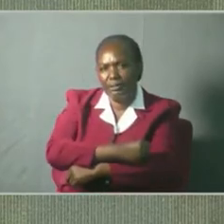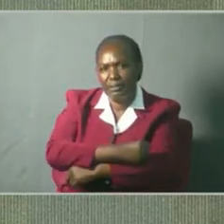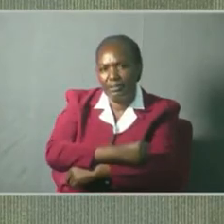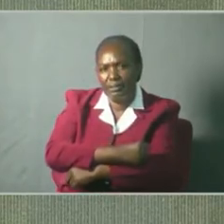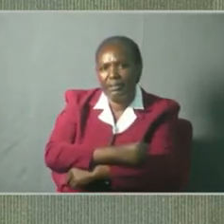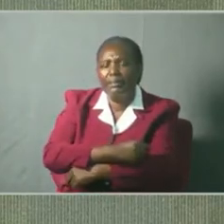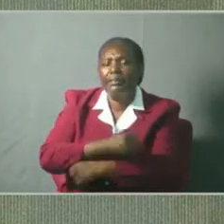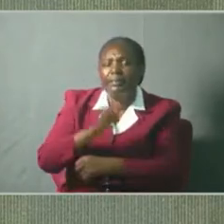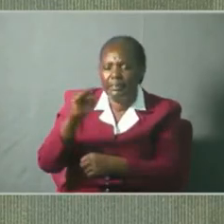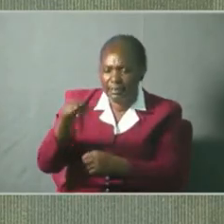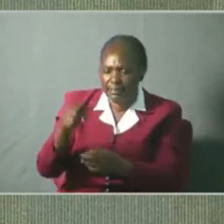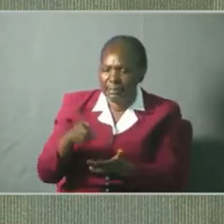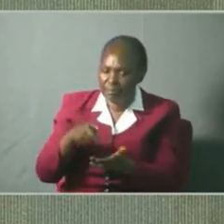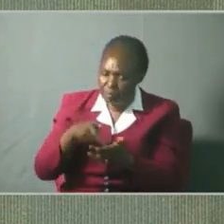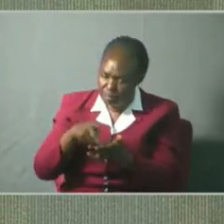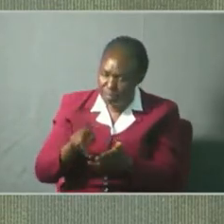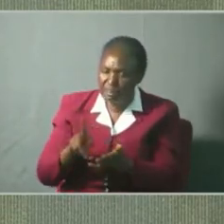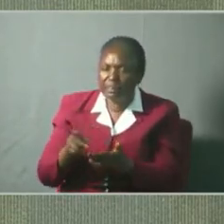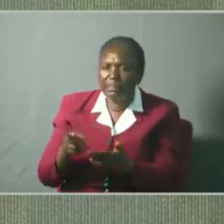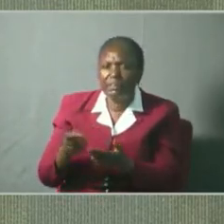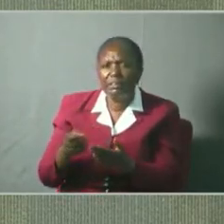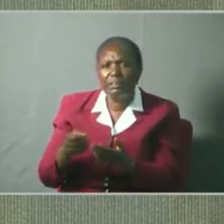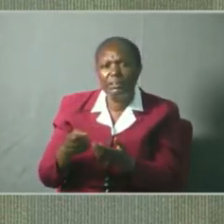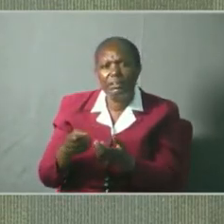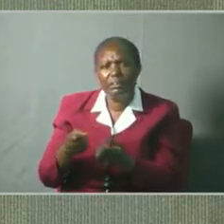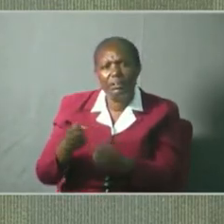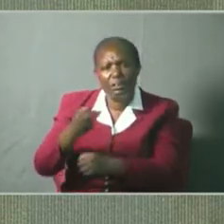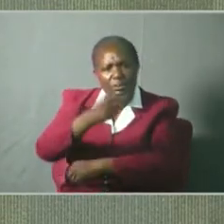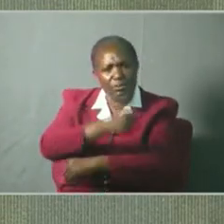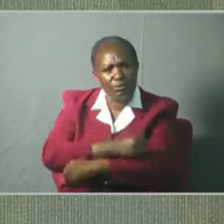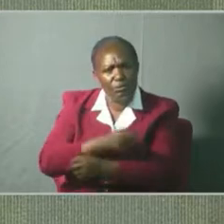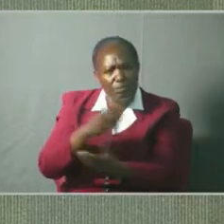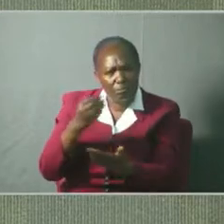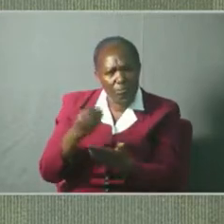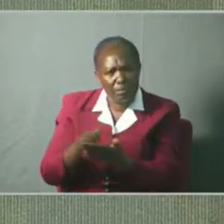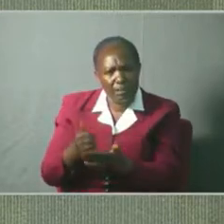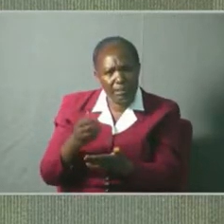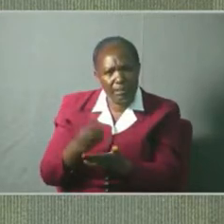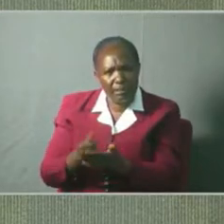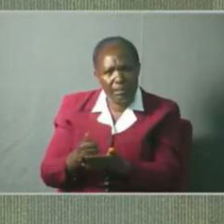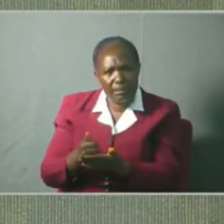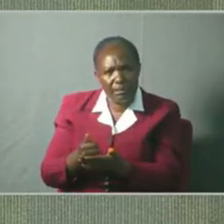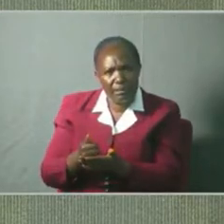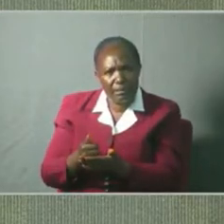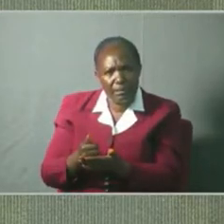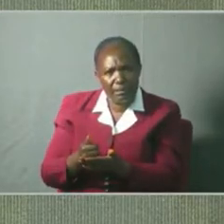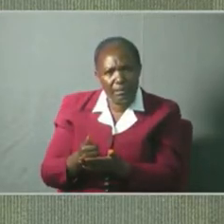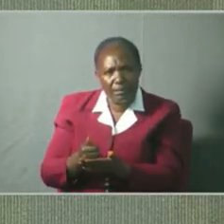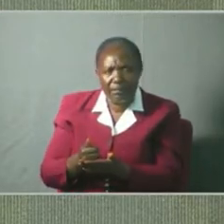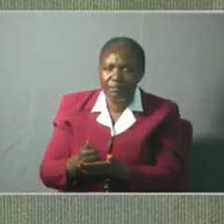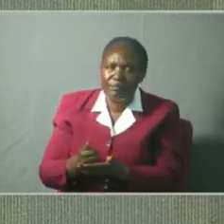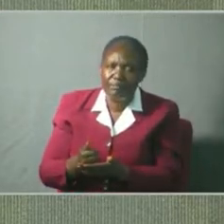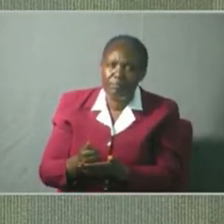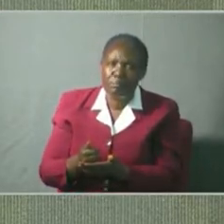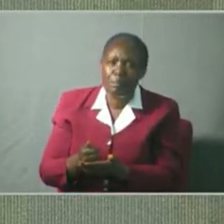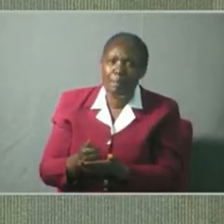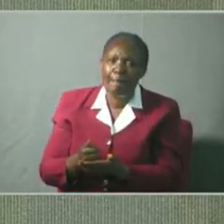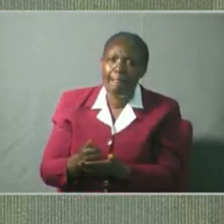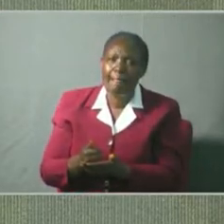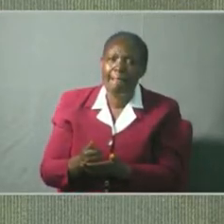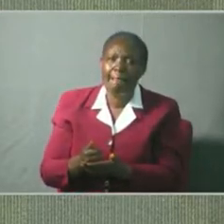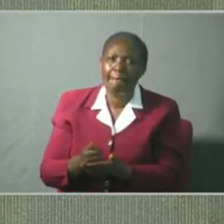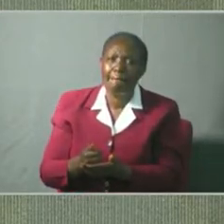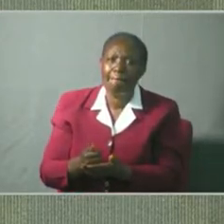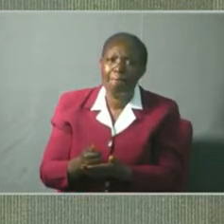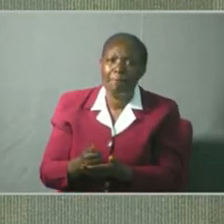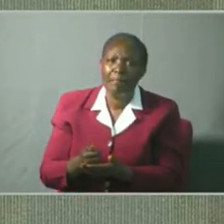I could pay the school fees. By the way, honestly, I had never paid school fees in my entire life. Yeah. So I know